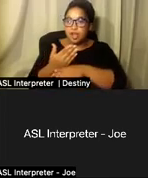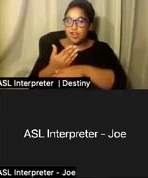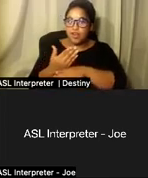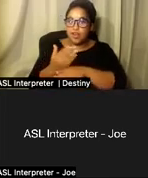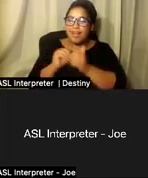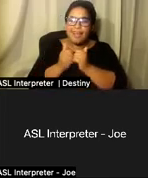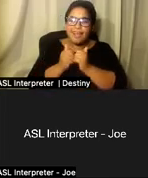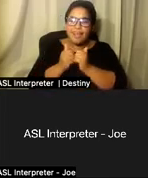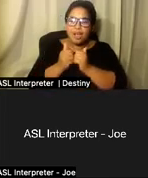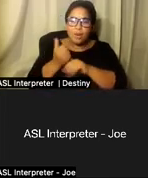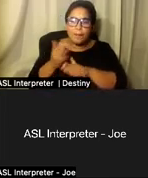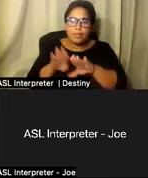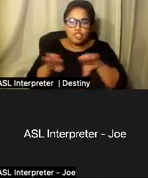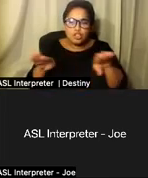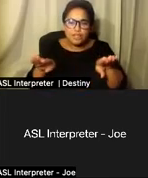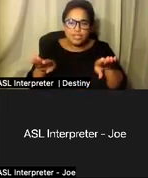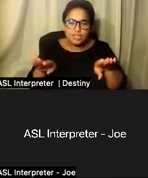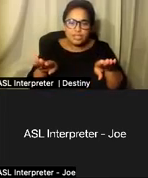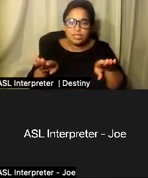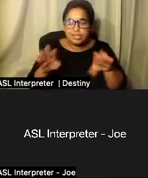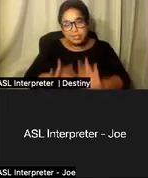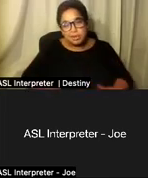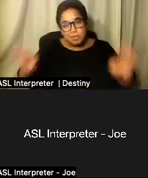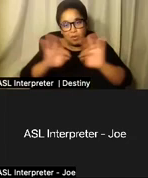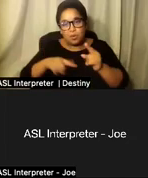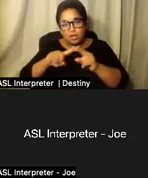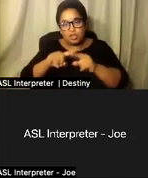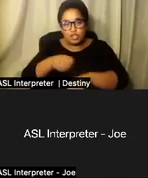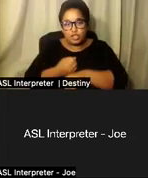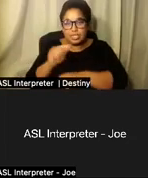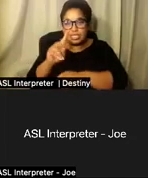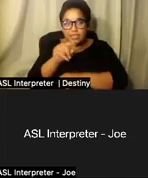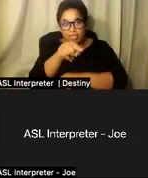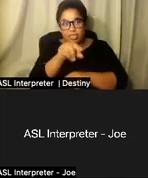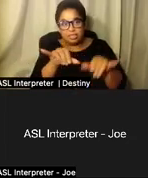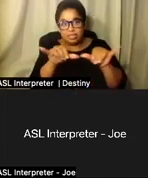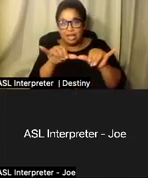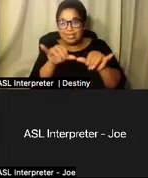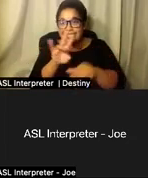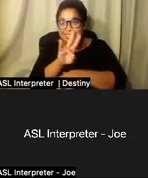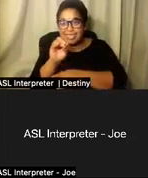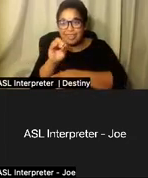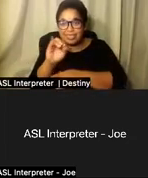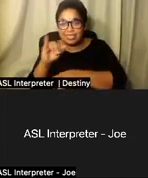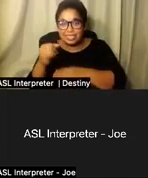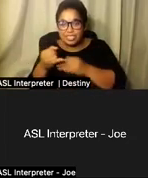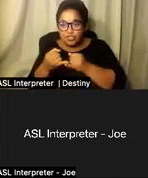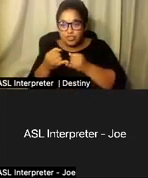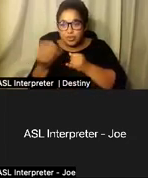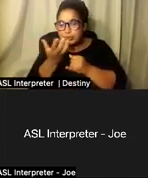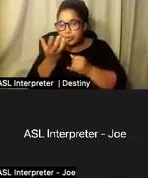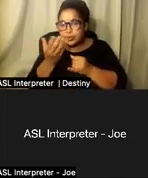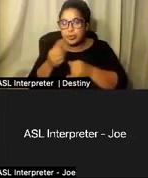the surface is very important when securing a TV of this size too. This is a 70-inch TV. The straps, the universal